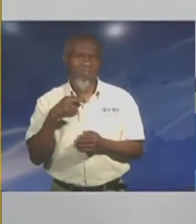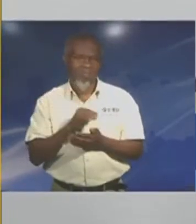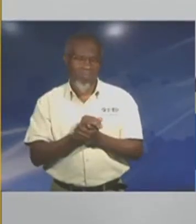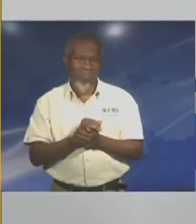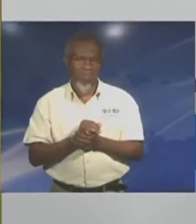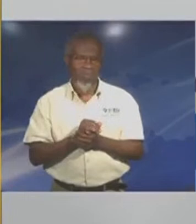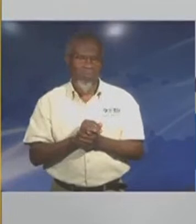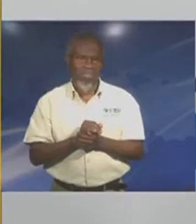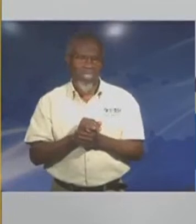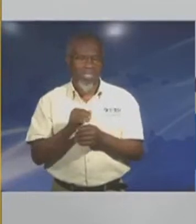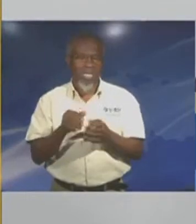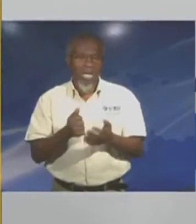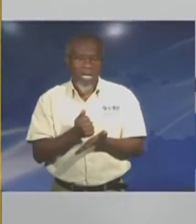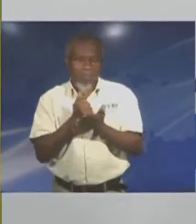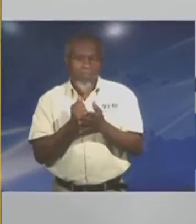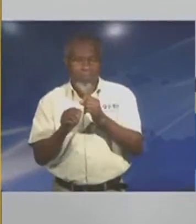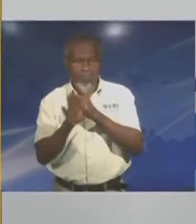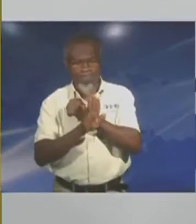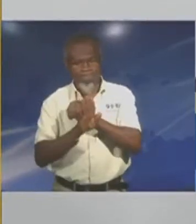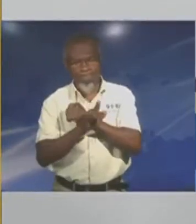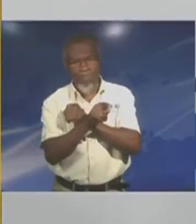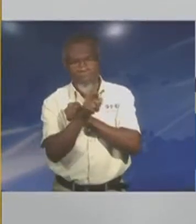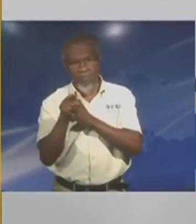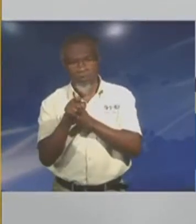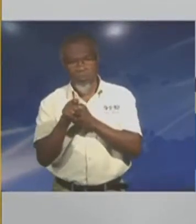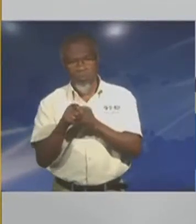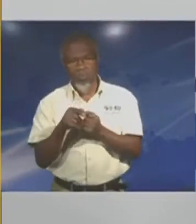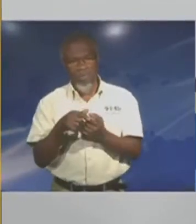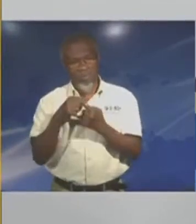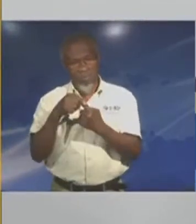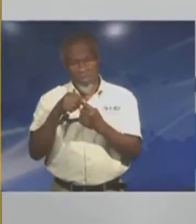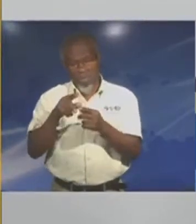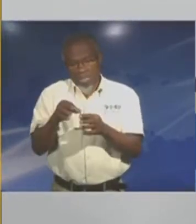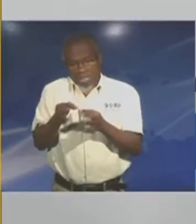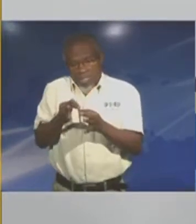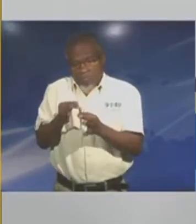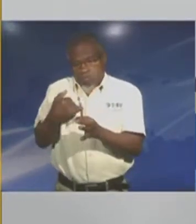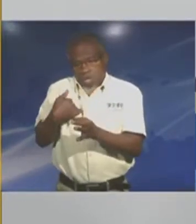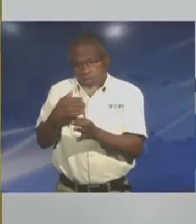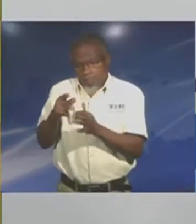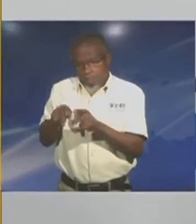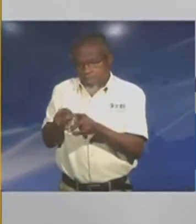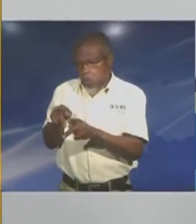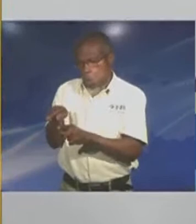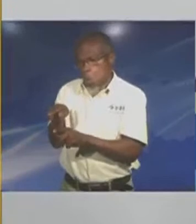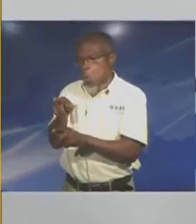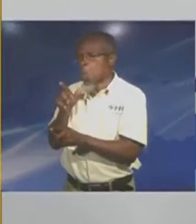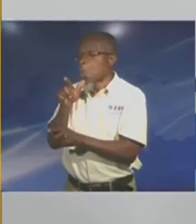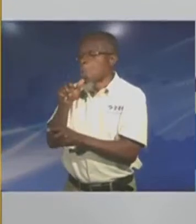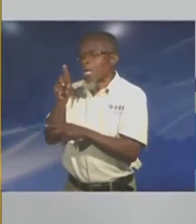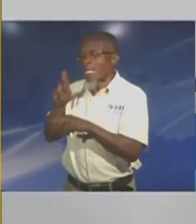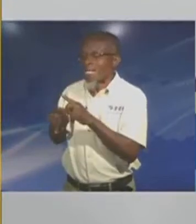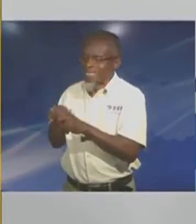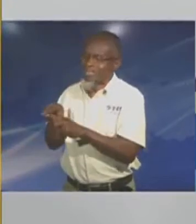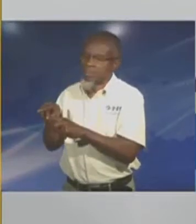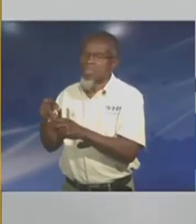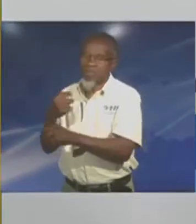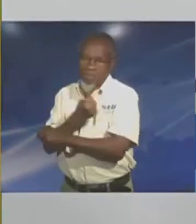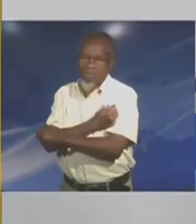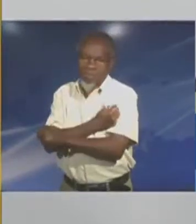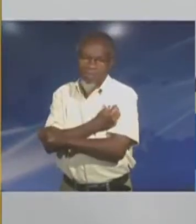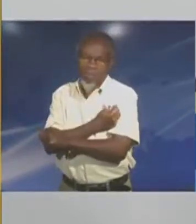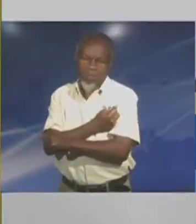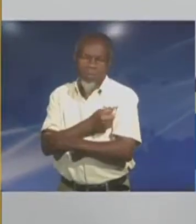such as young children and persons with immunocompromised disorders. Vaccination also reduces the risk of